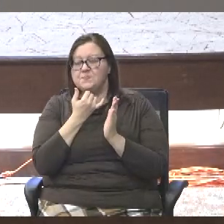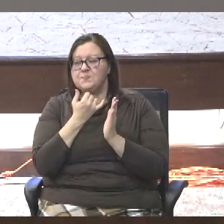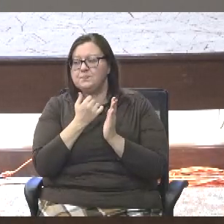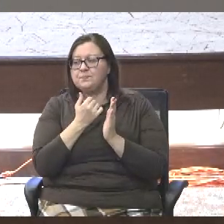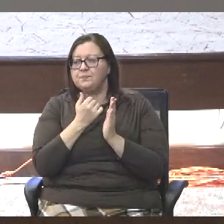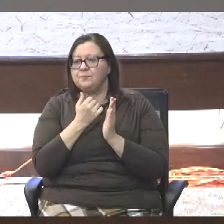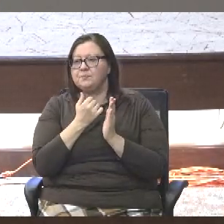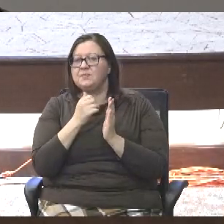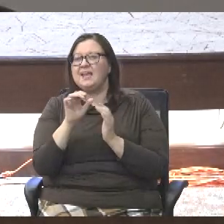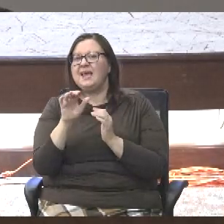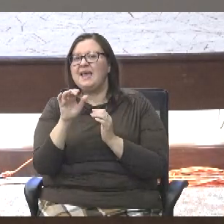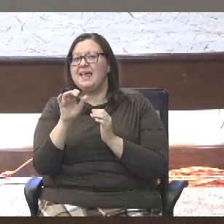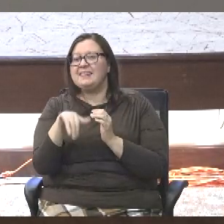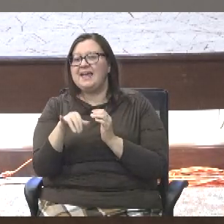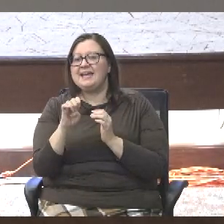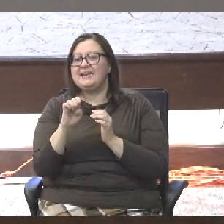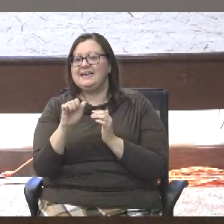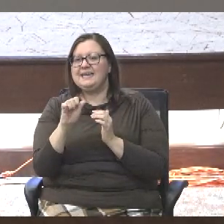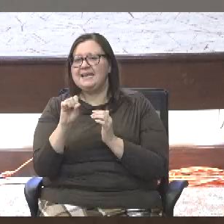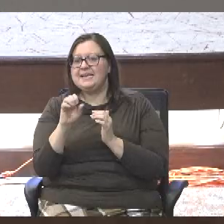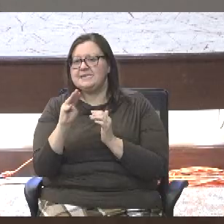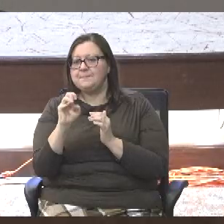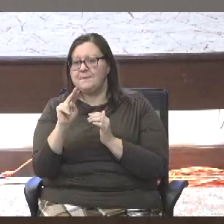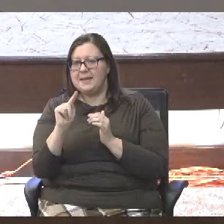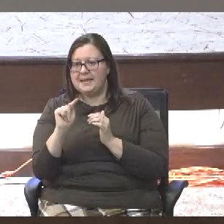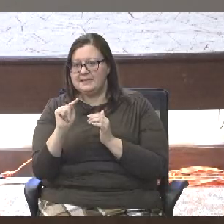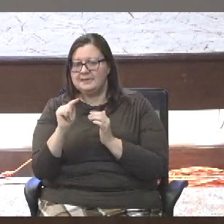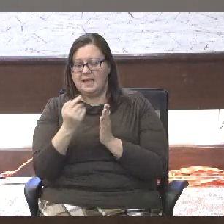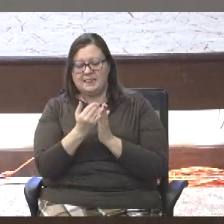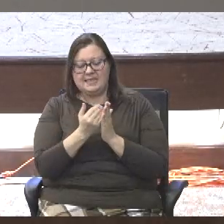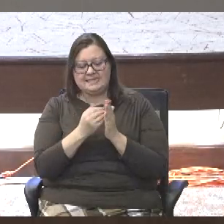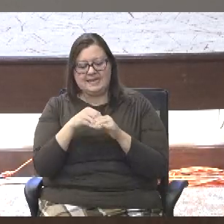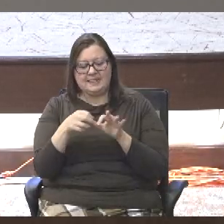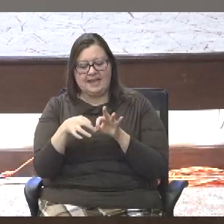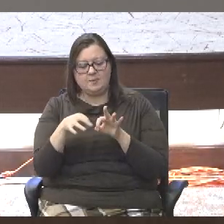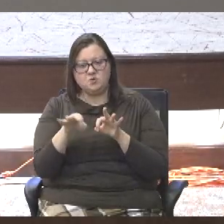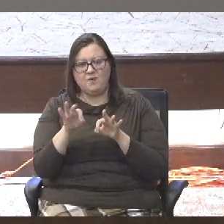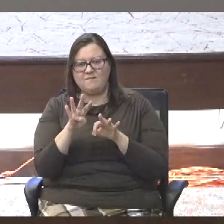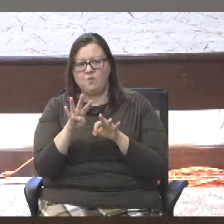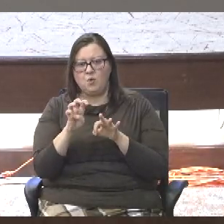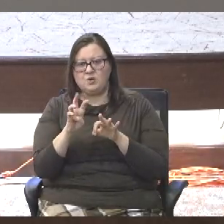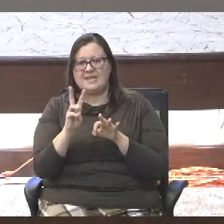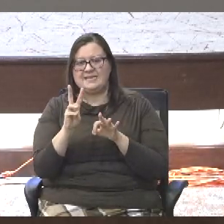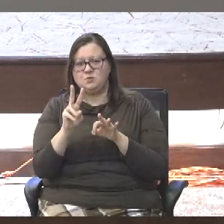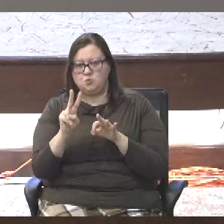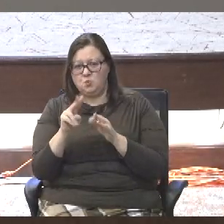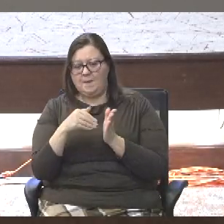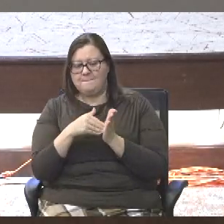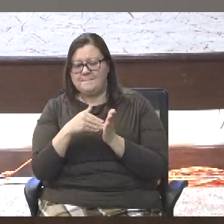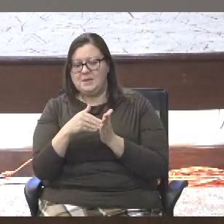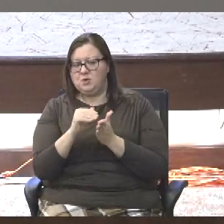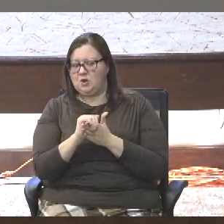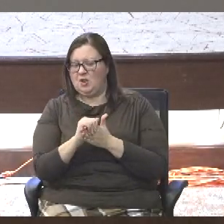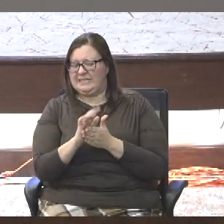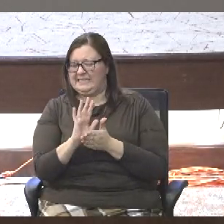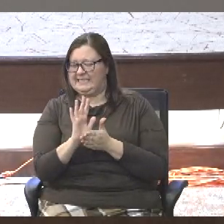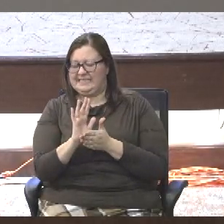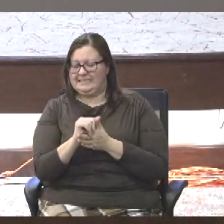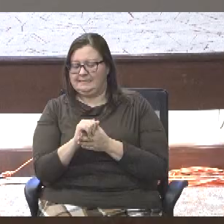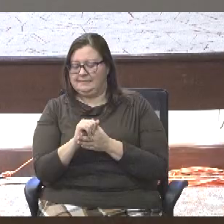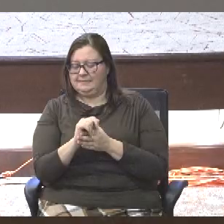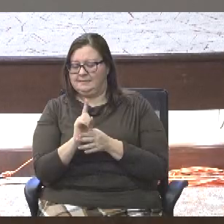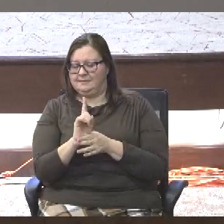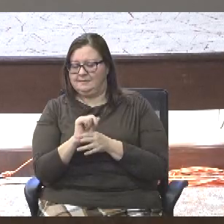The easement acquisition cost listed in the caption was for $462 million. That's not actually what we need for that